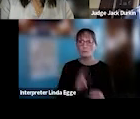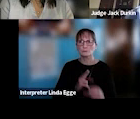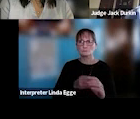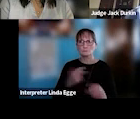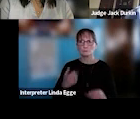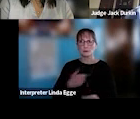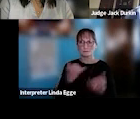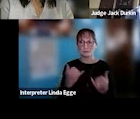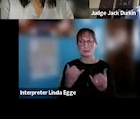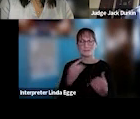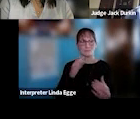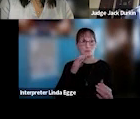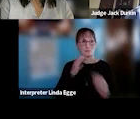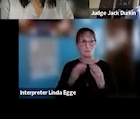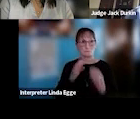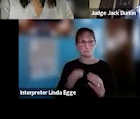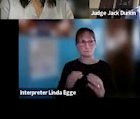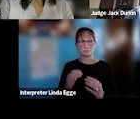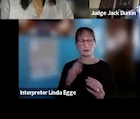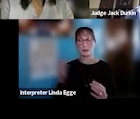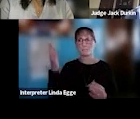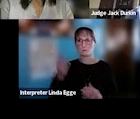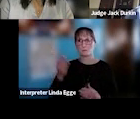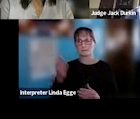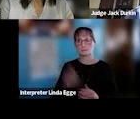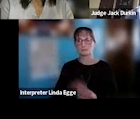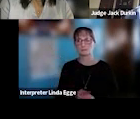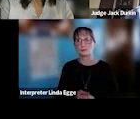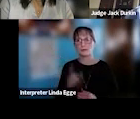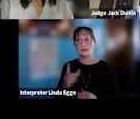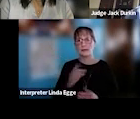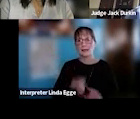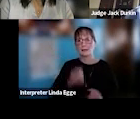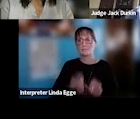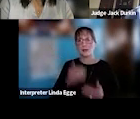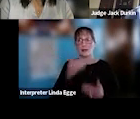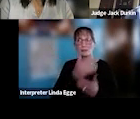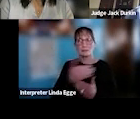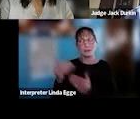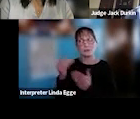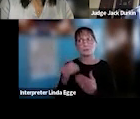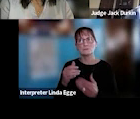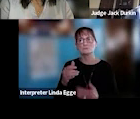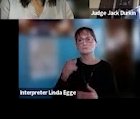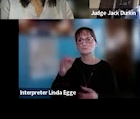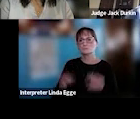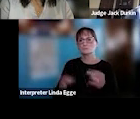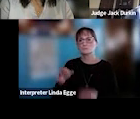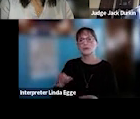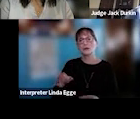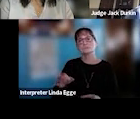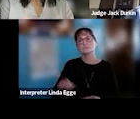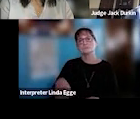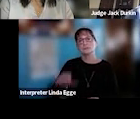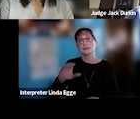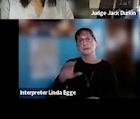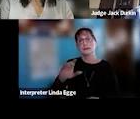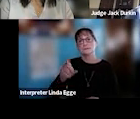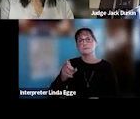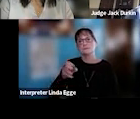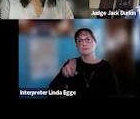this conversation and these presentations. And a final thank you to Judge Durkin, Michelle Schern,